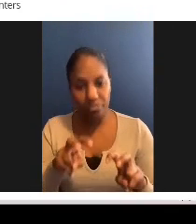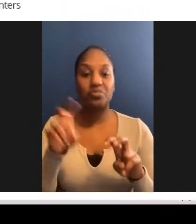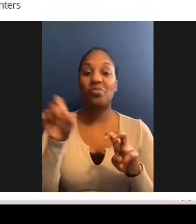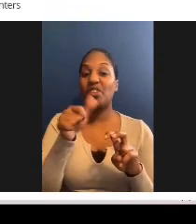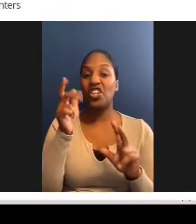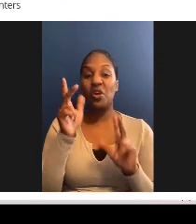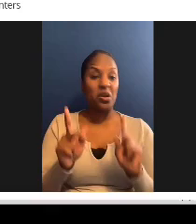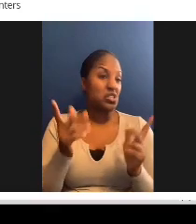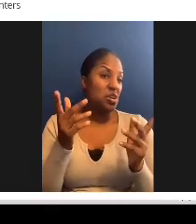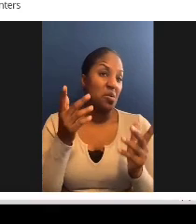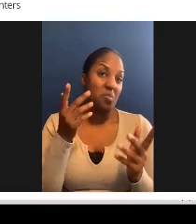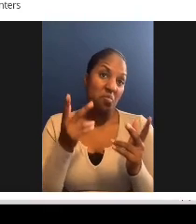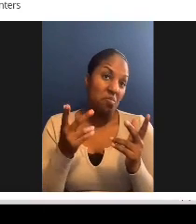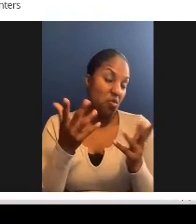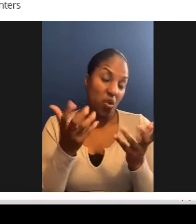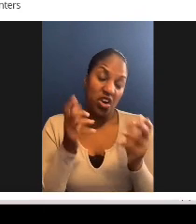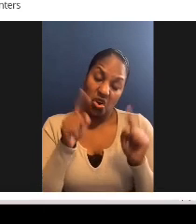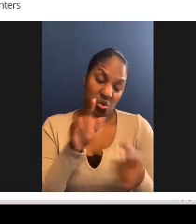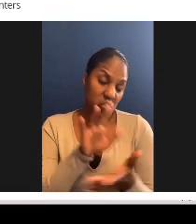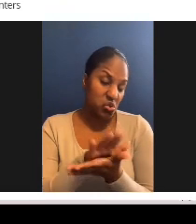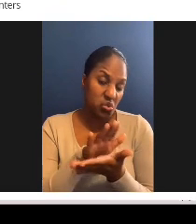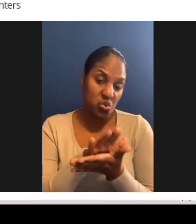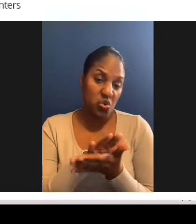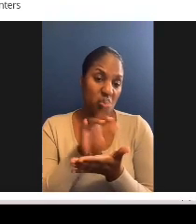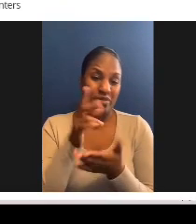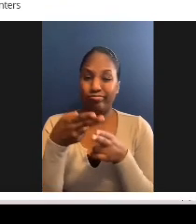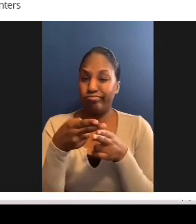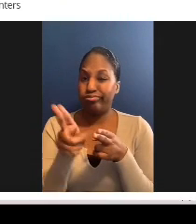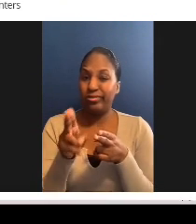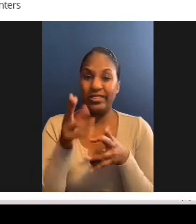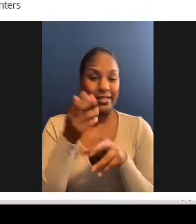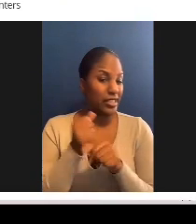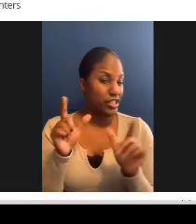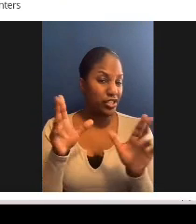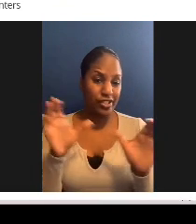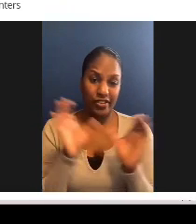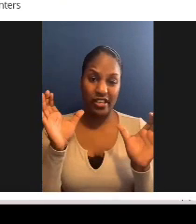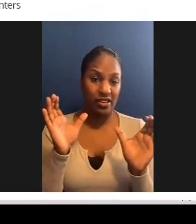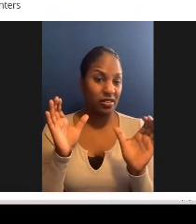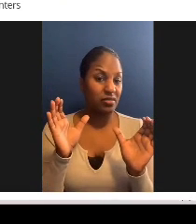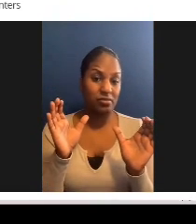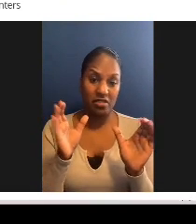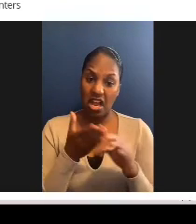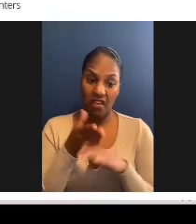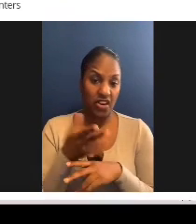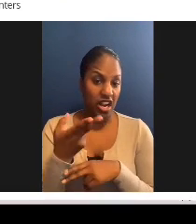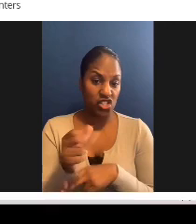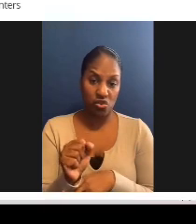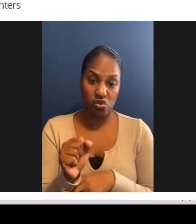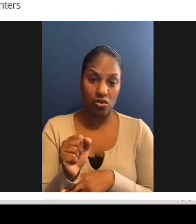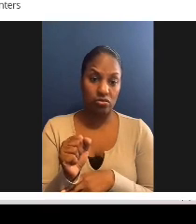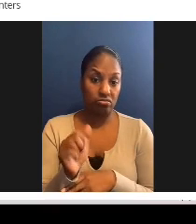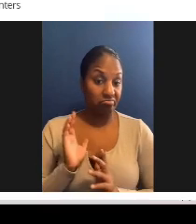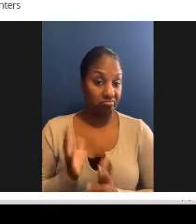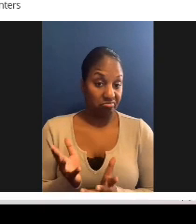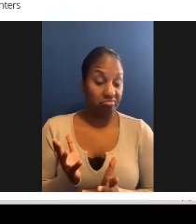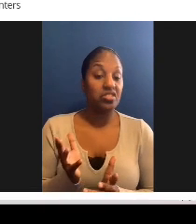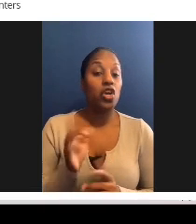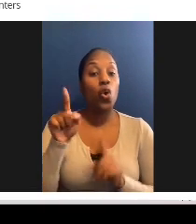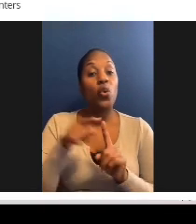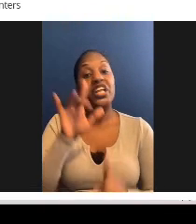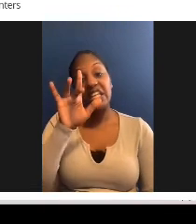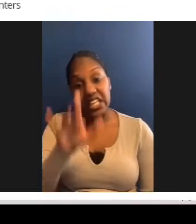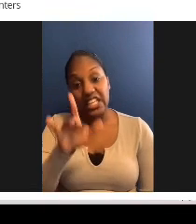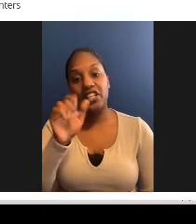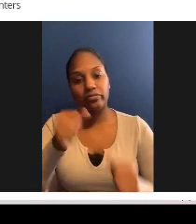wants to go to school just briefly, just to get a certificate or something after high school. So once you click that, of course,